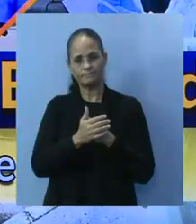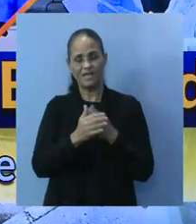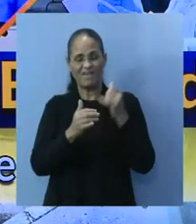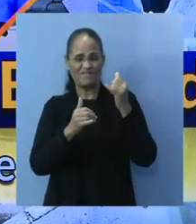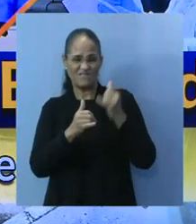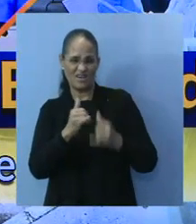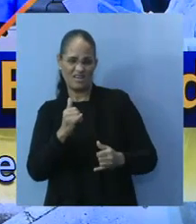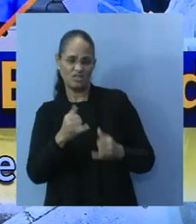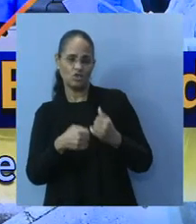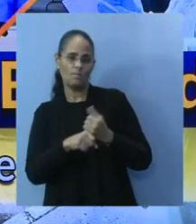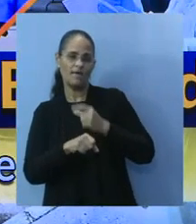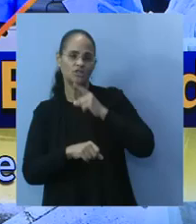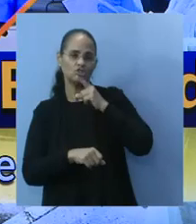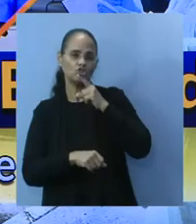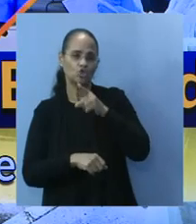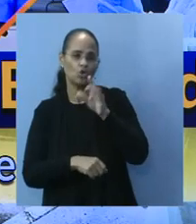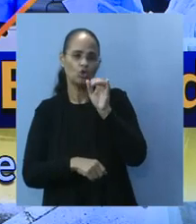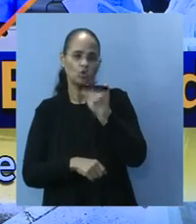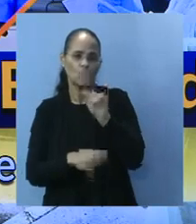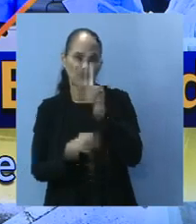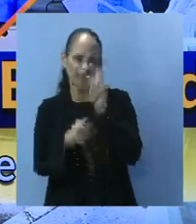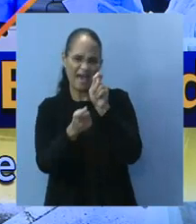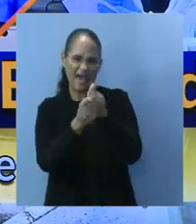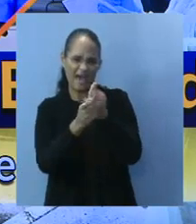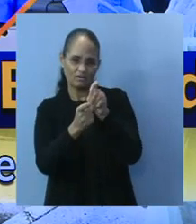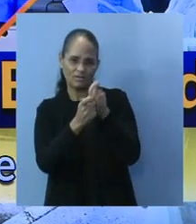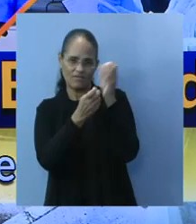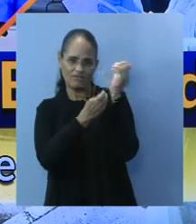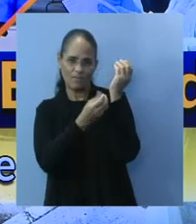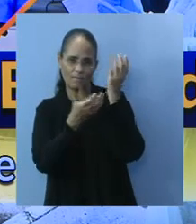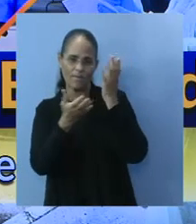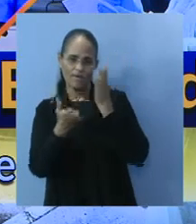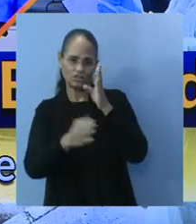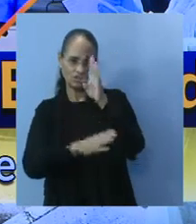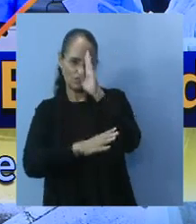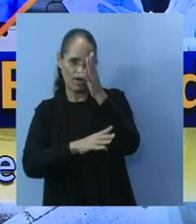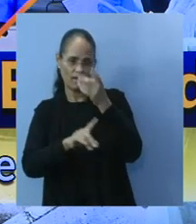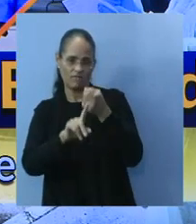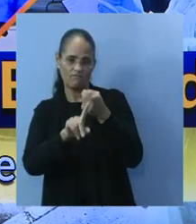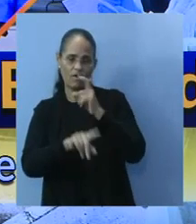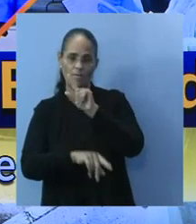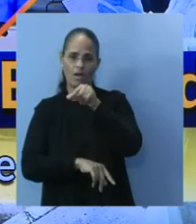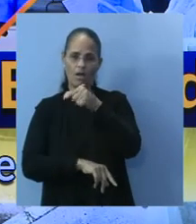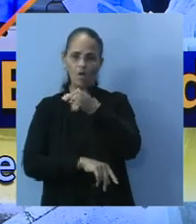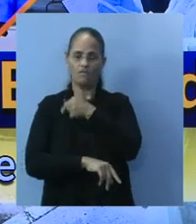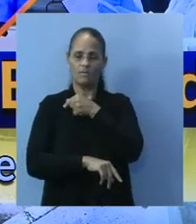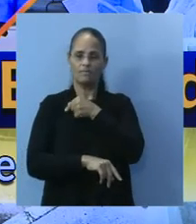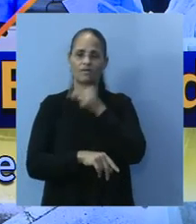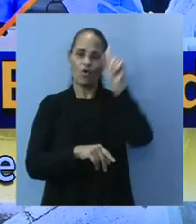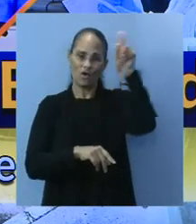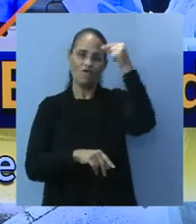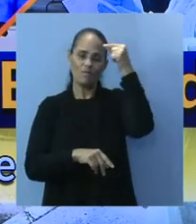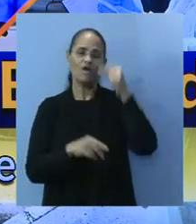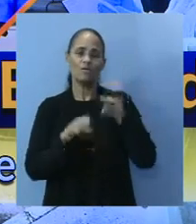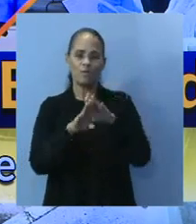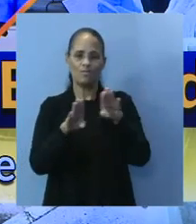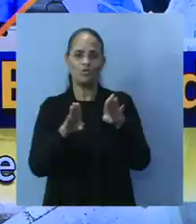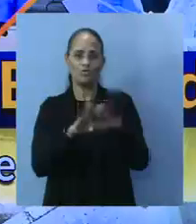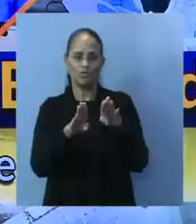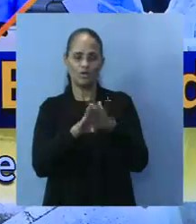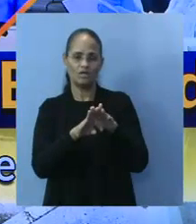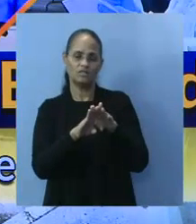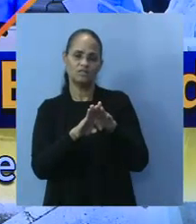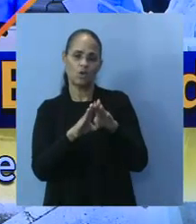Finally, to make sure that you get accurate, reliable information directly from the government of Bermuda, please subscribe to the government's